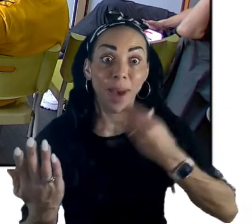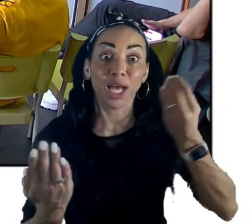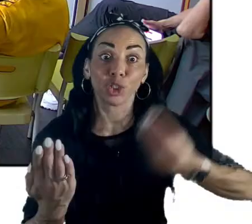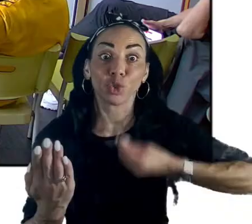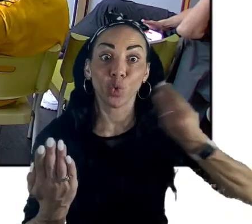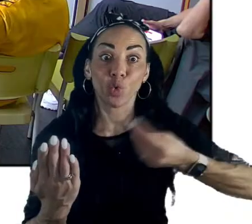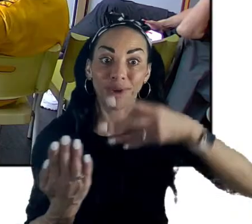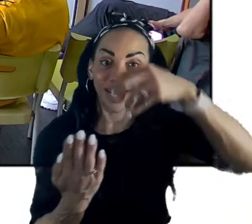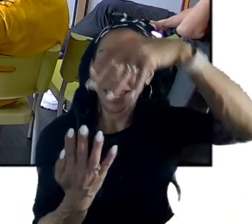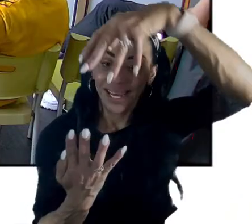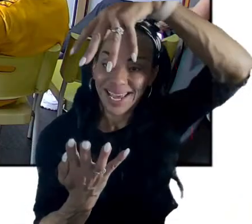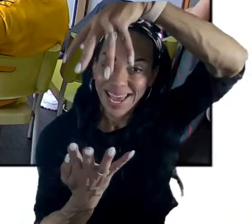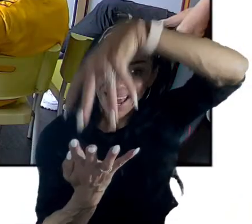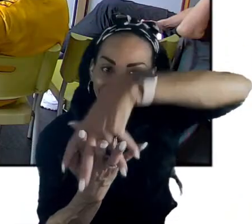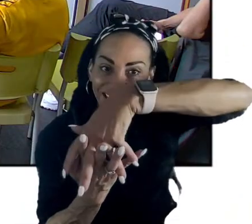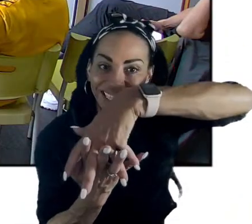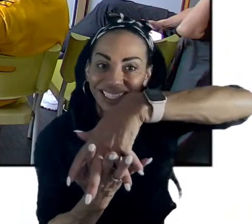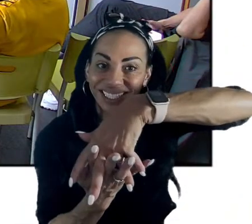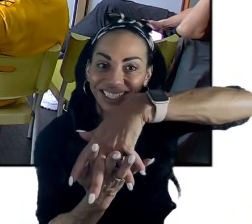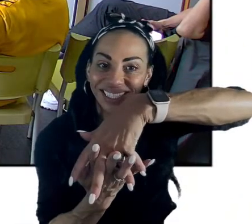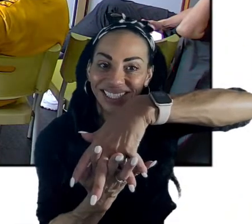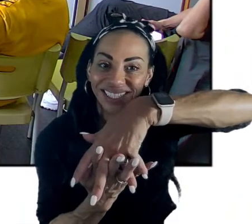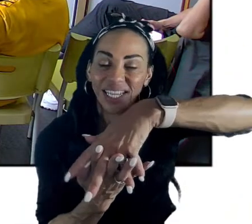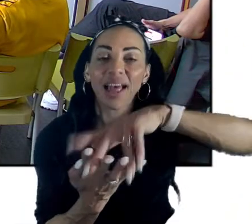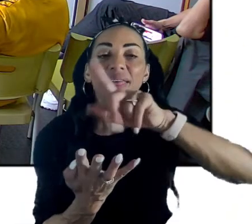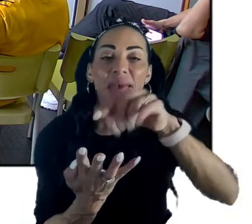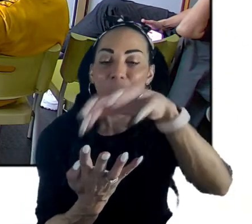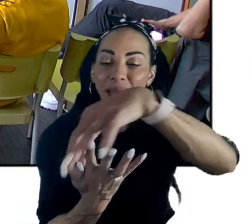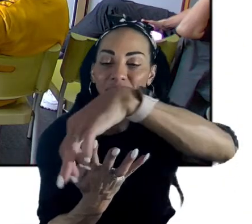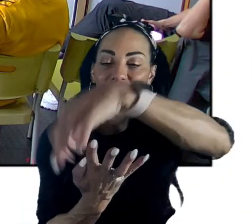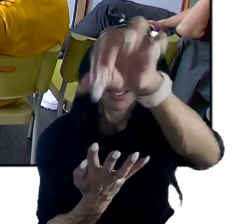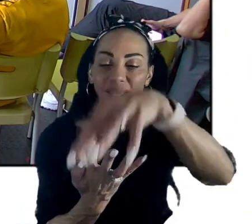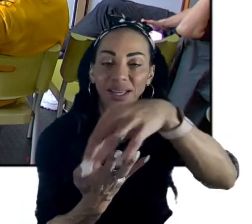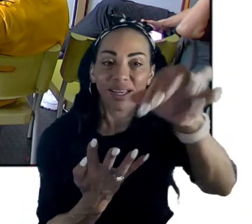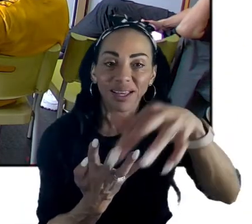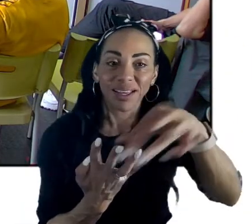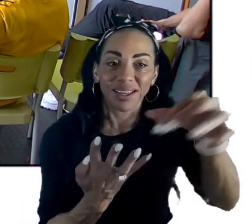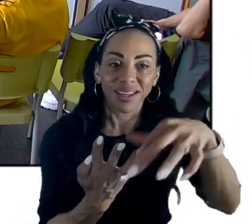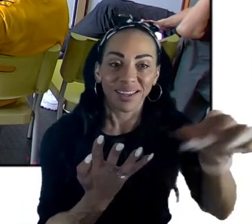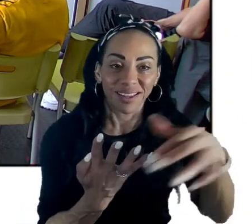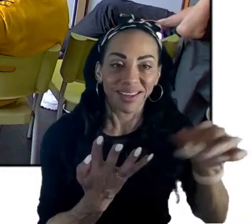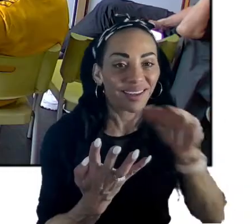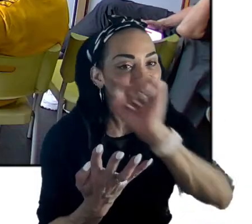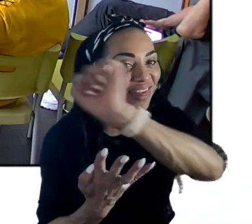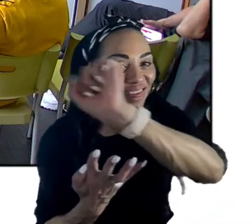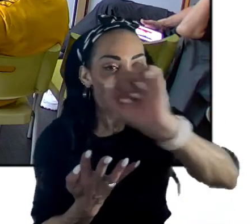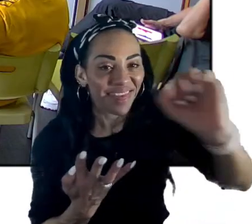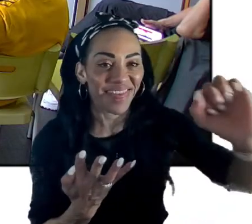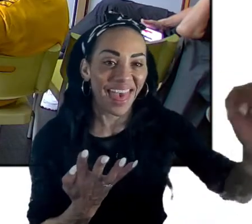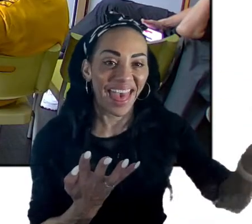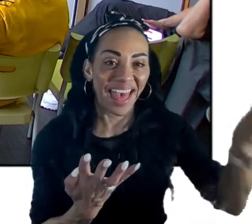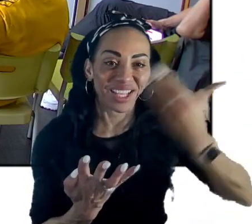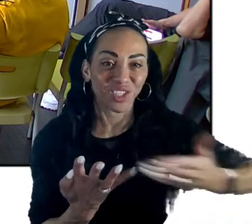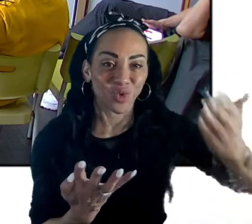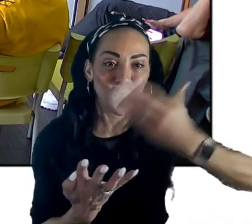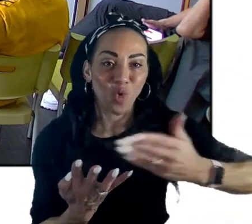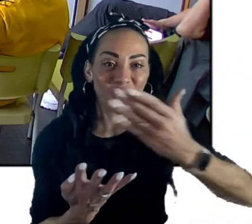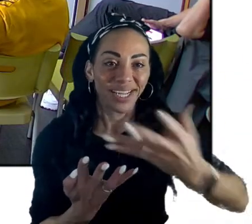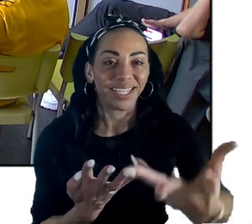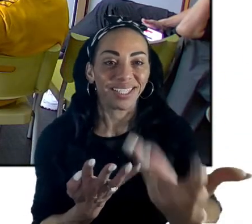other stories of all different types of people and their experiences that would be sort